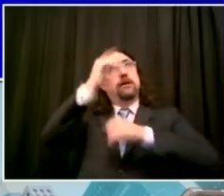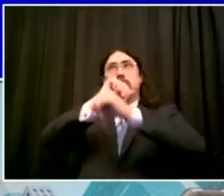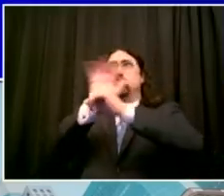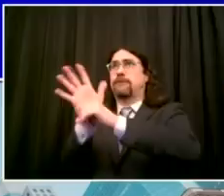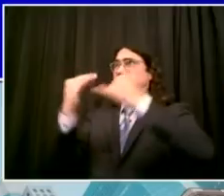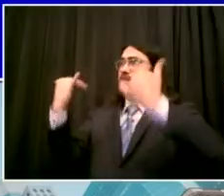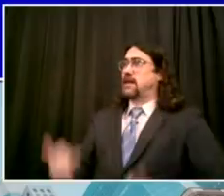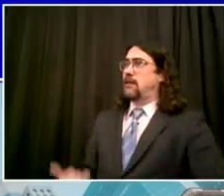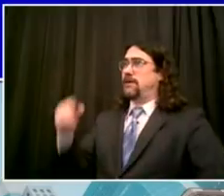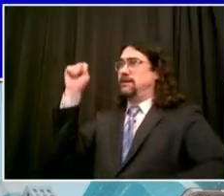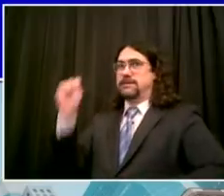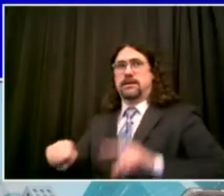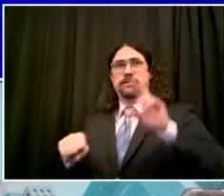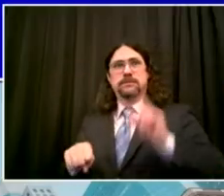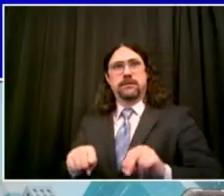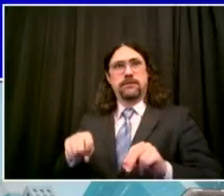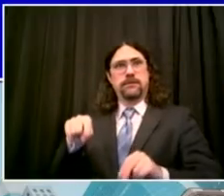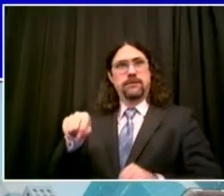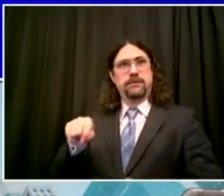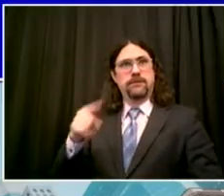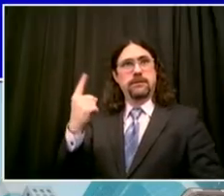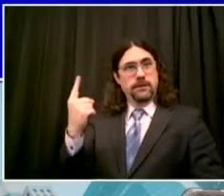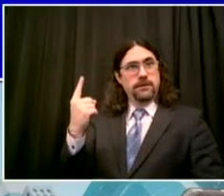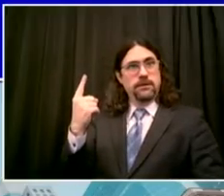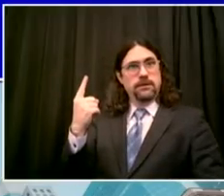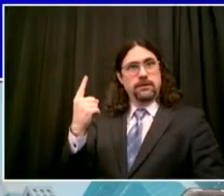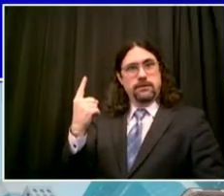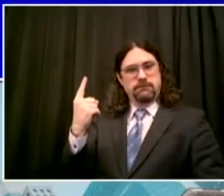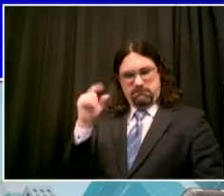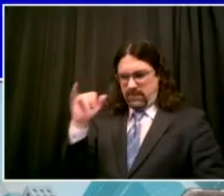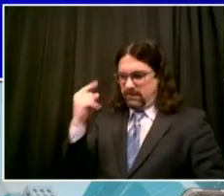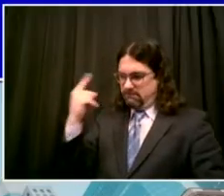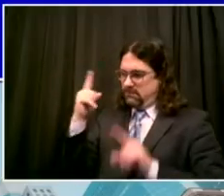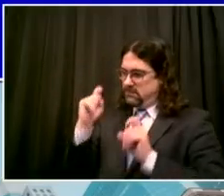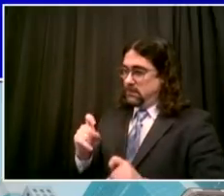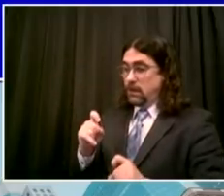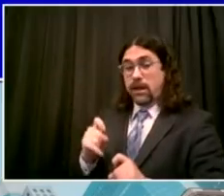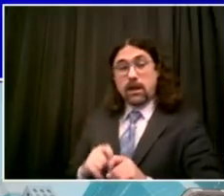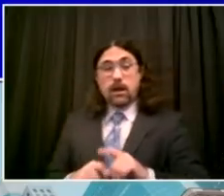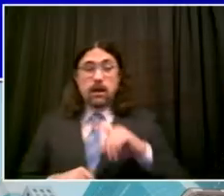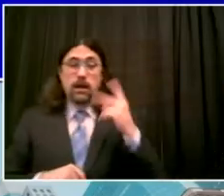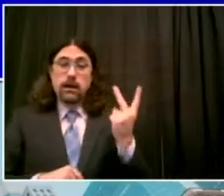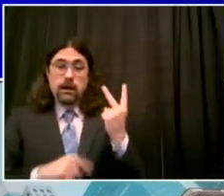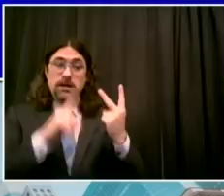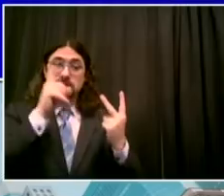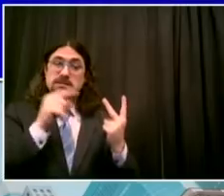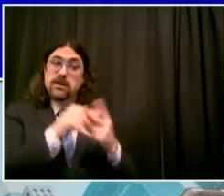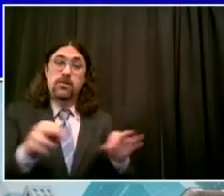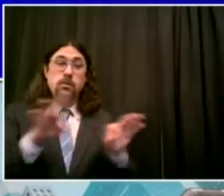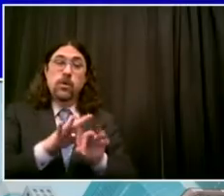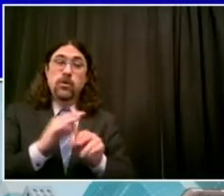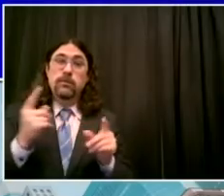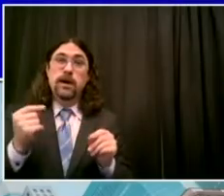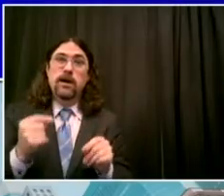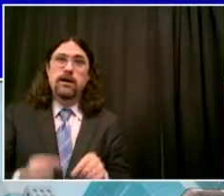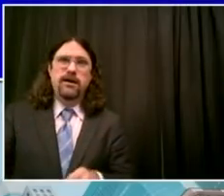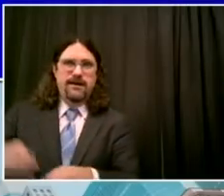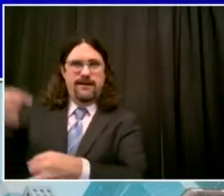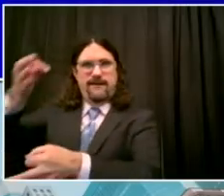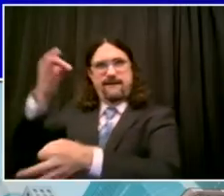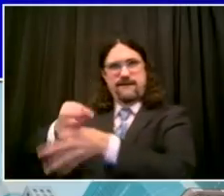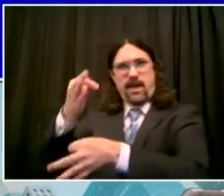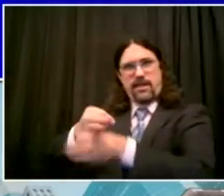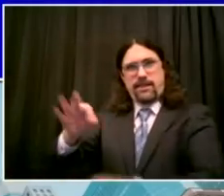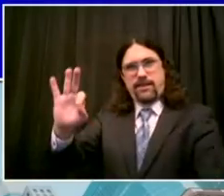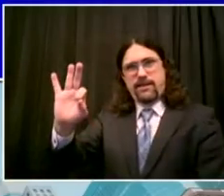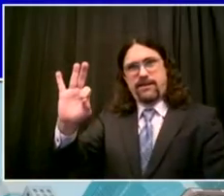faith communities have gone through so much in these last 3 months. I have to tell you, I've spoken to so